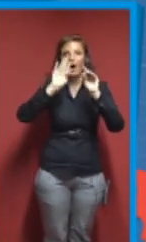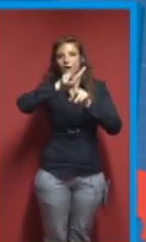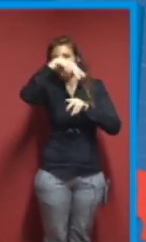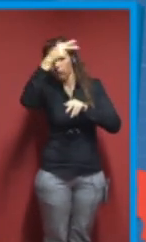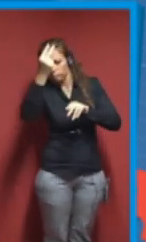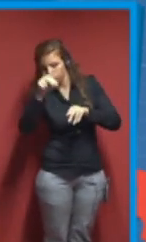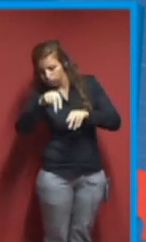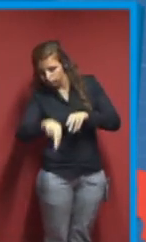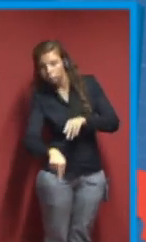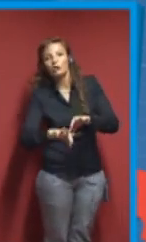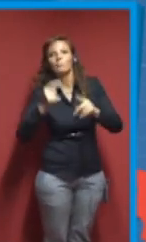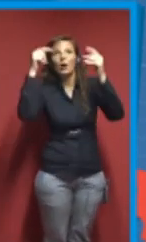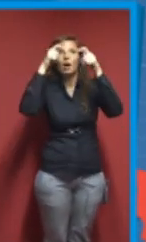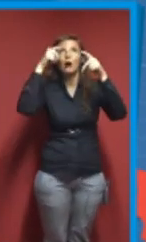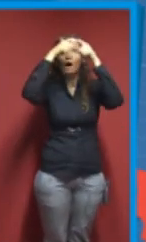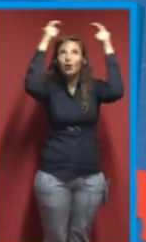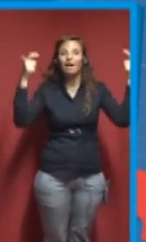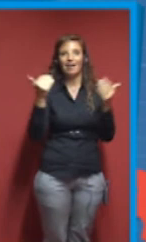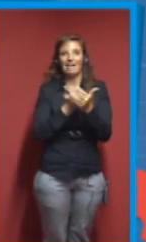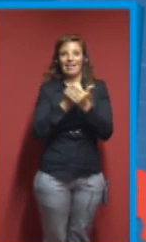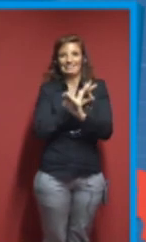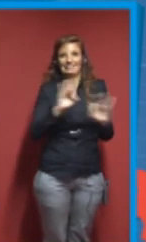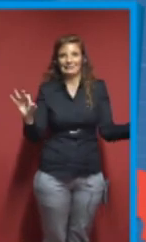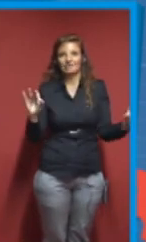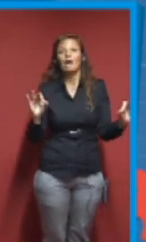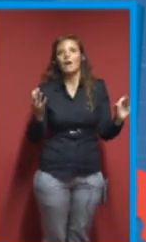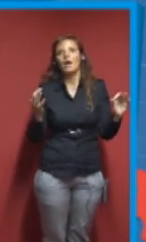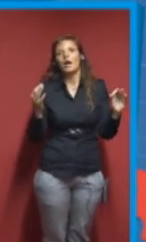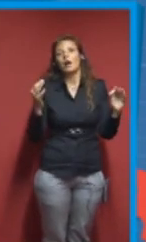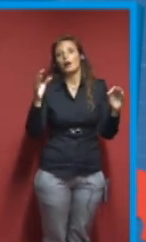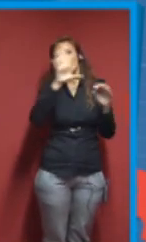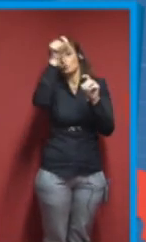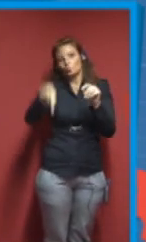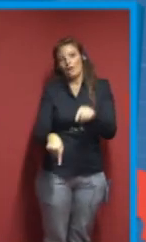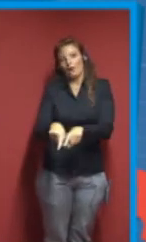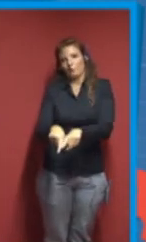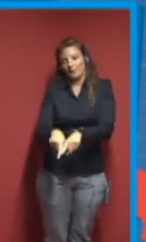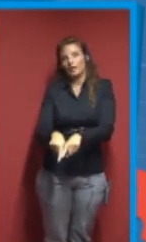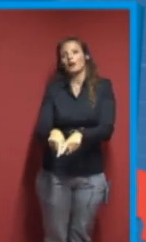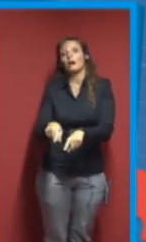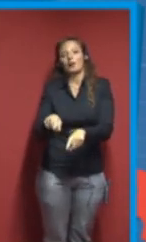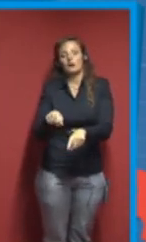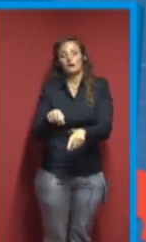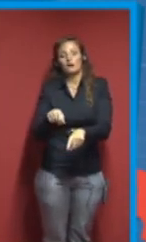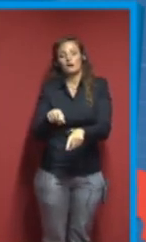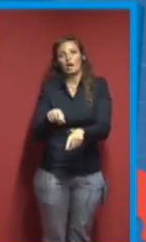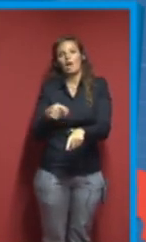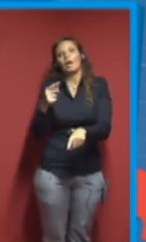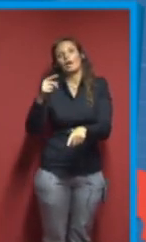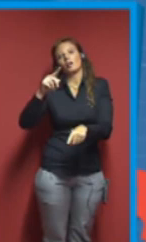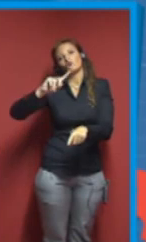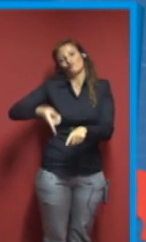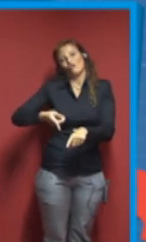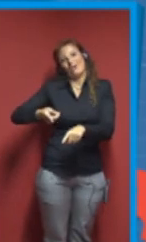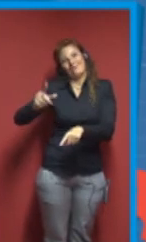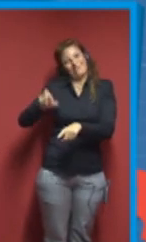while on holidays, while wingsuit flying, not during his research, but while on holidays with his friends, trying to open